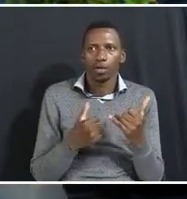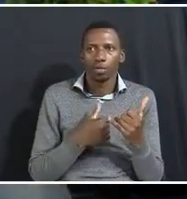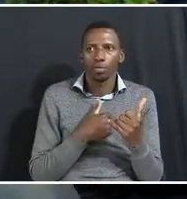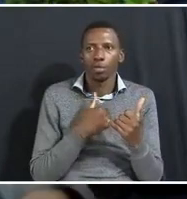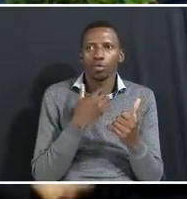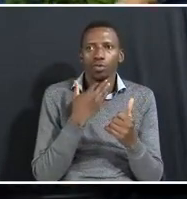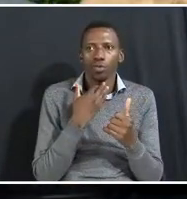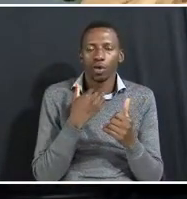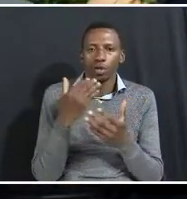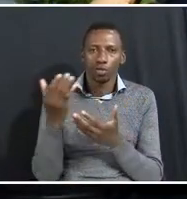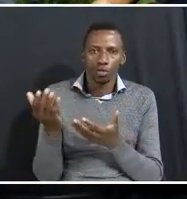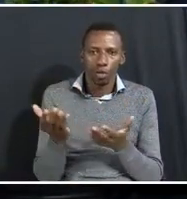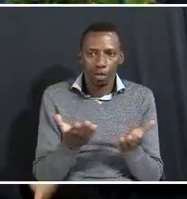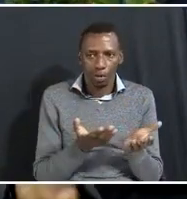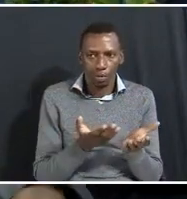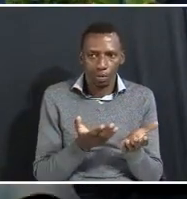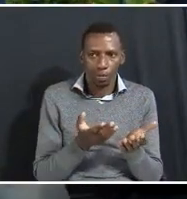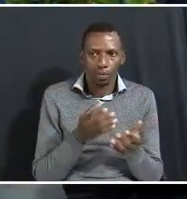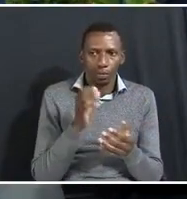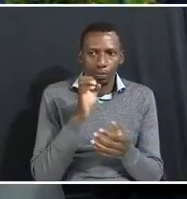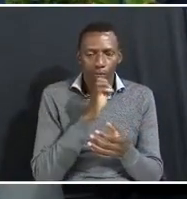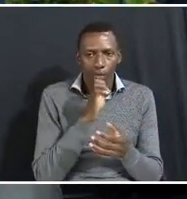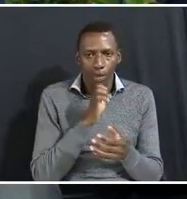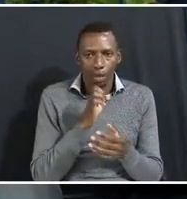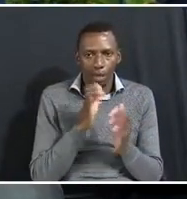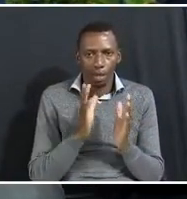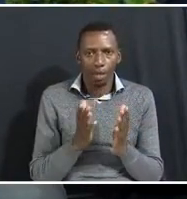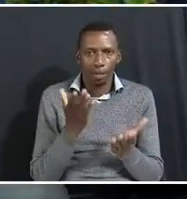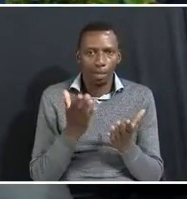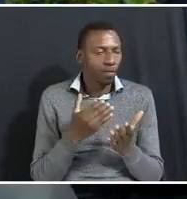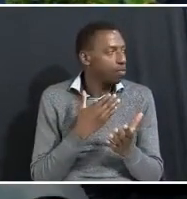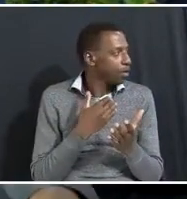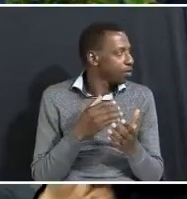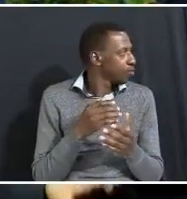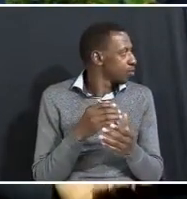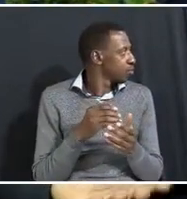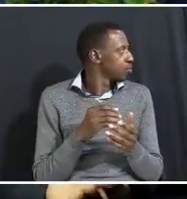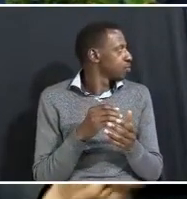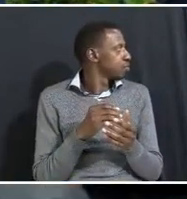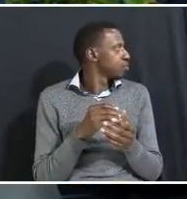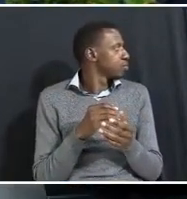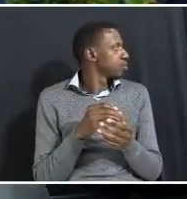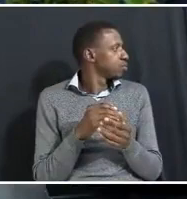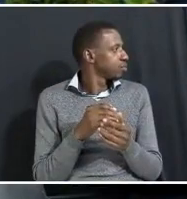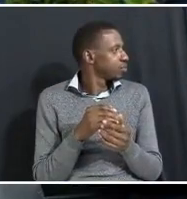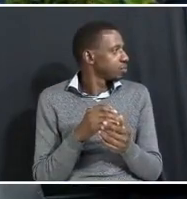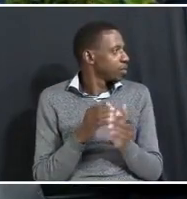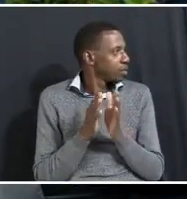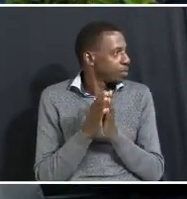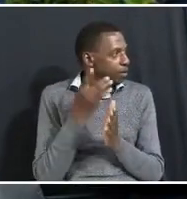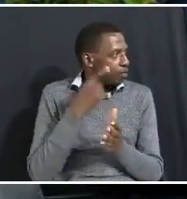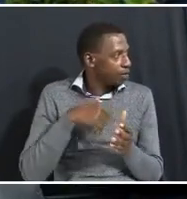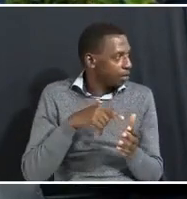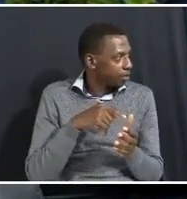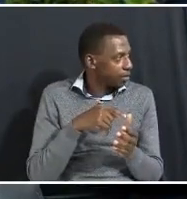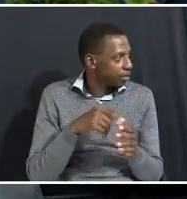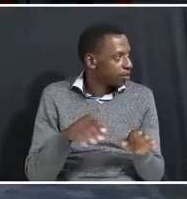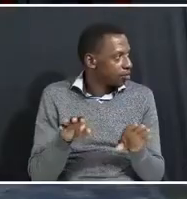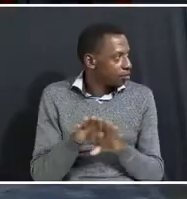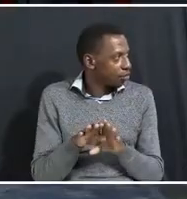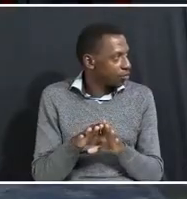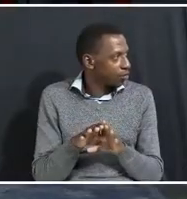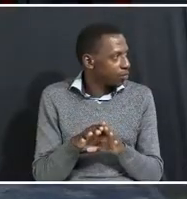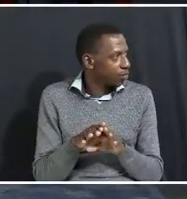to welcome Elder. Maybe you want to have a comment or you want to pray for us, closing